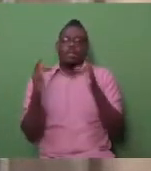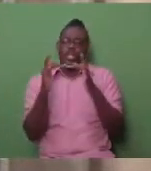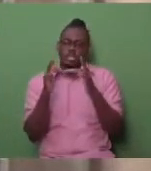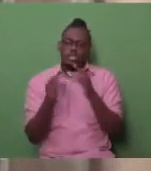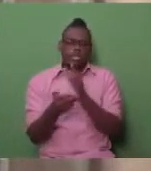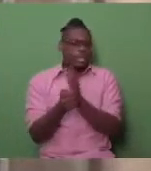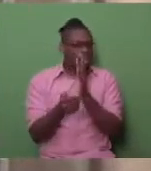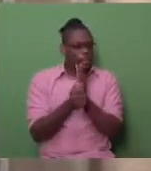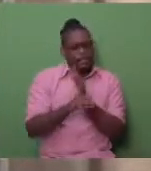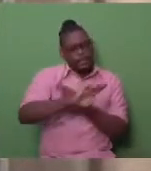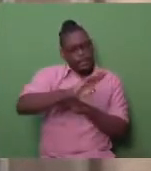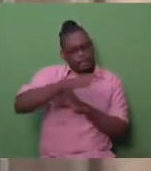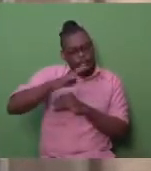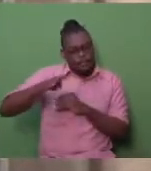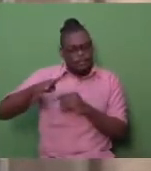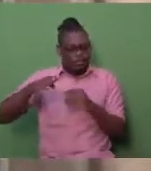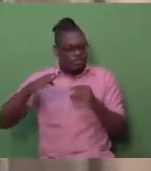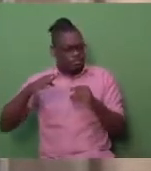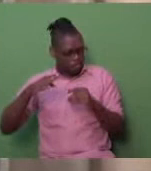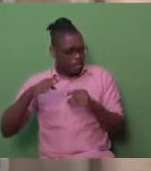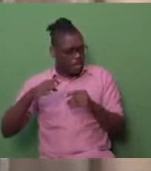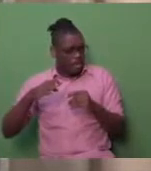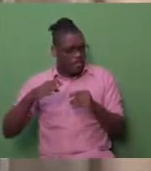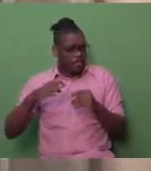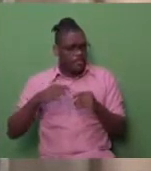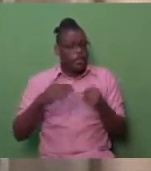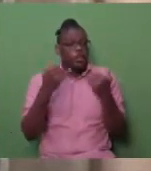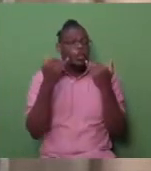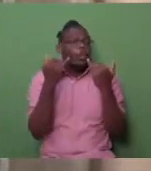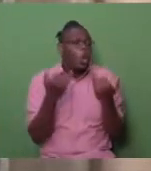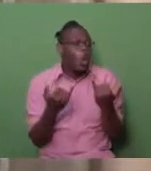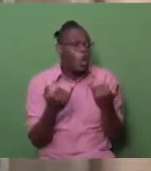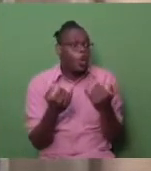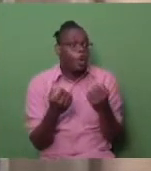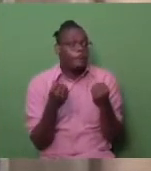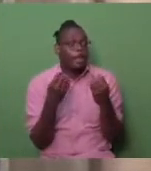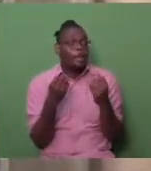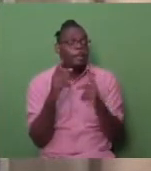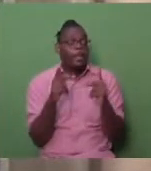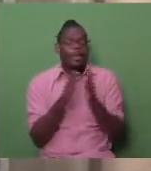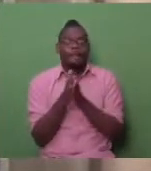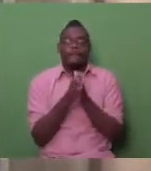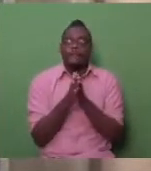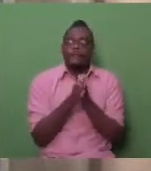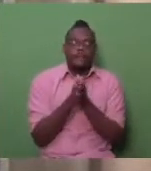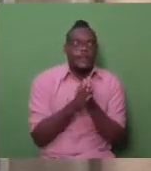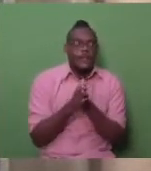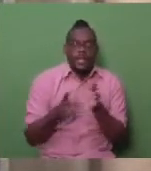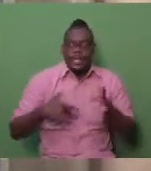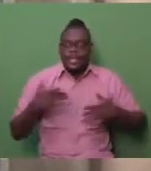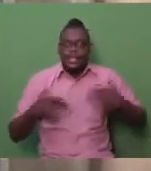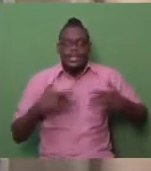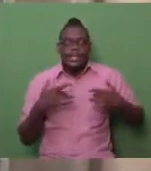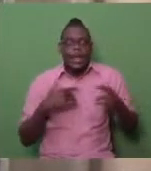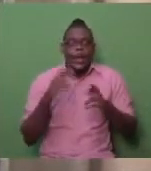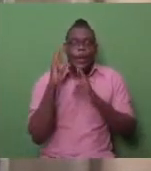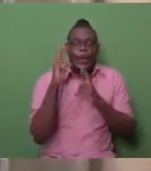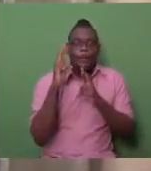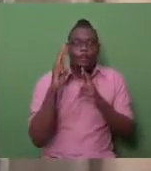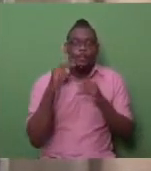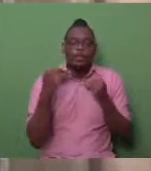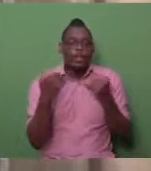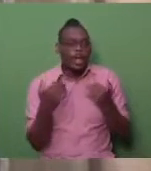one area that there were a lot of expectations and hope that could have provided a sustainable avenue for job